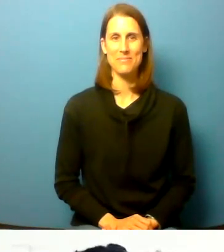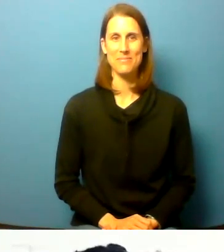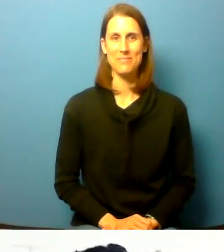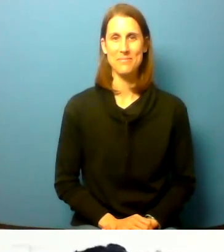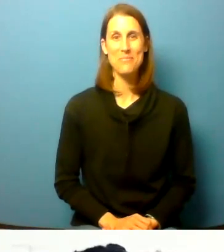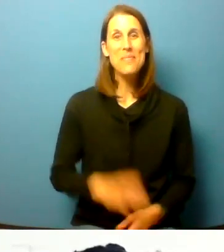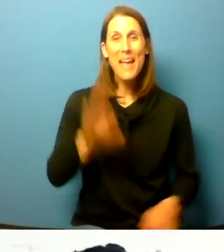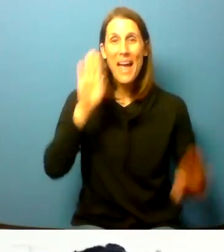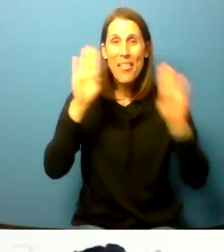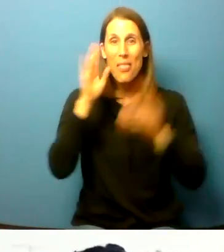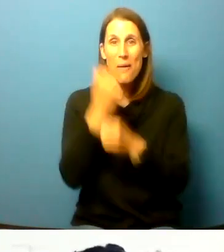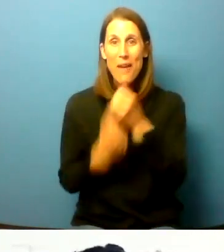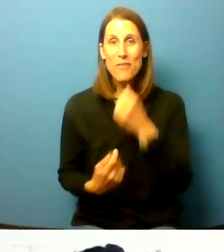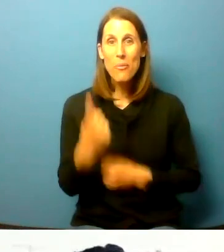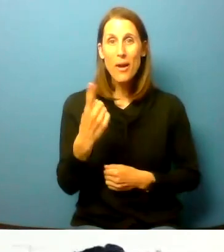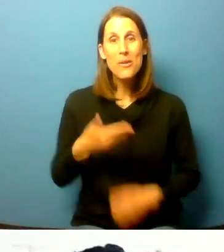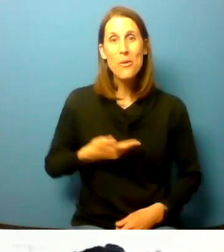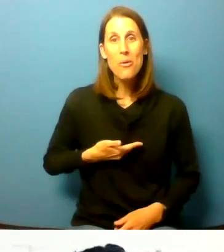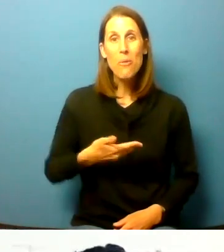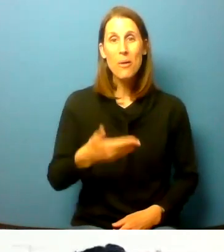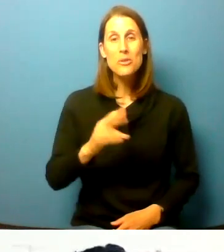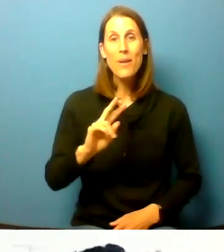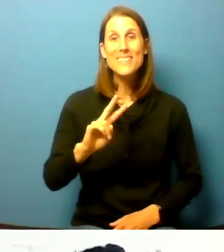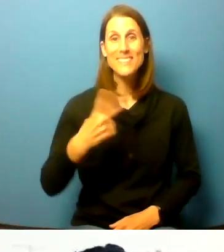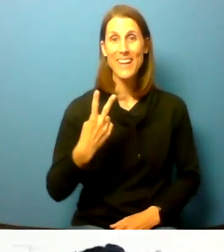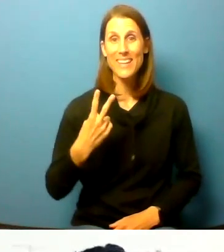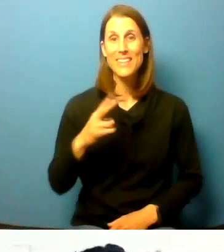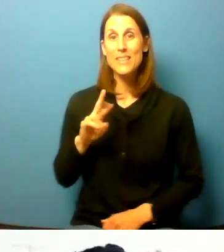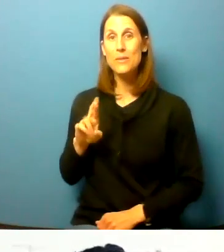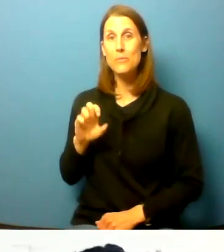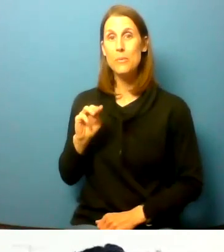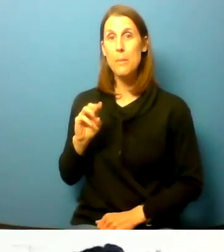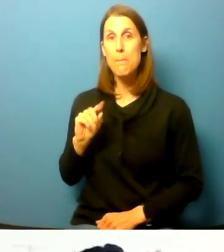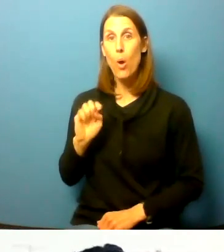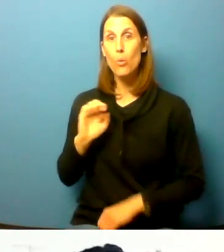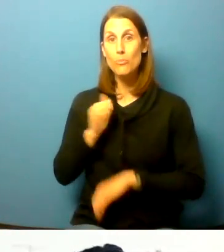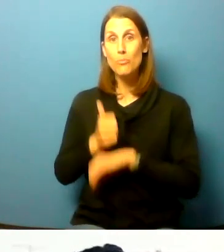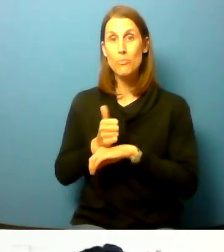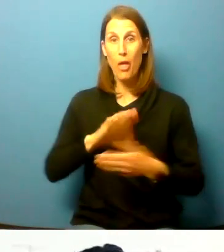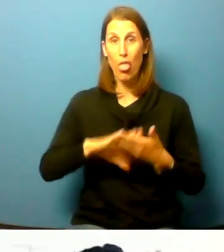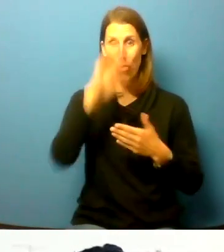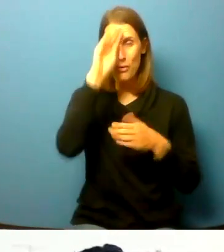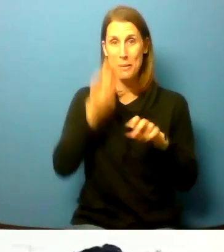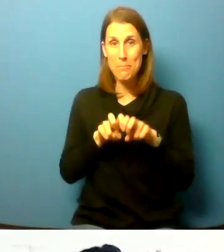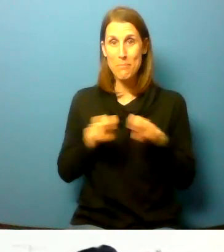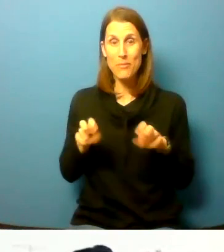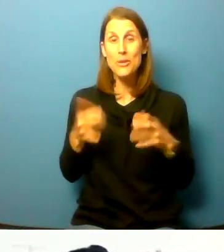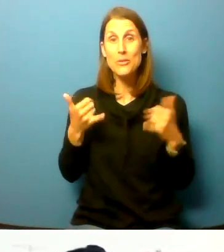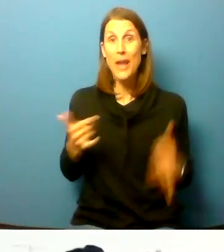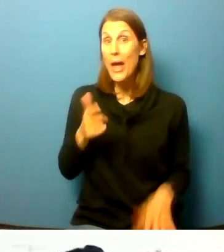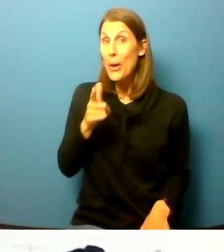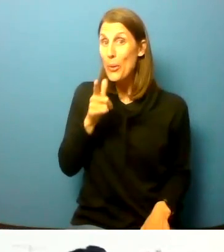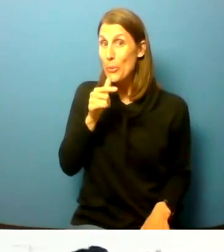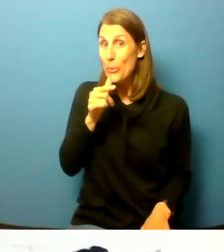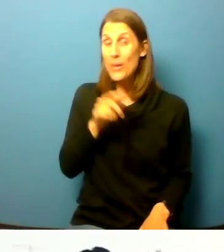Hey everybody, welcome to our second remote learning panel. Today we have Dana and Gabby who are going to be talking a little bit